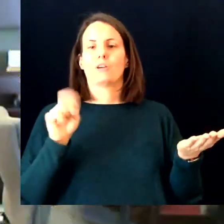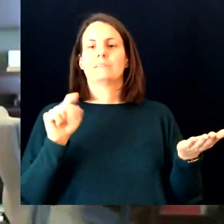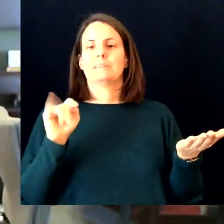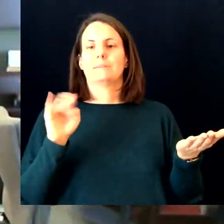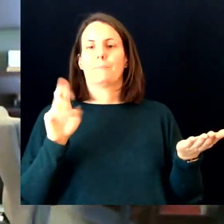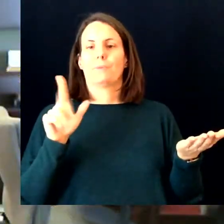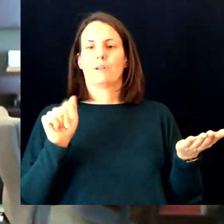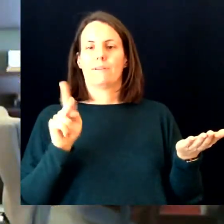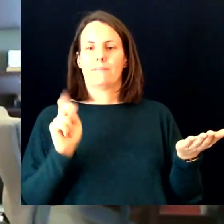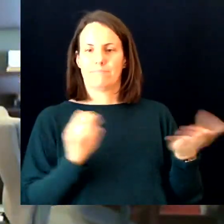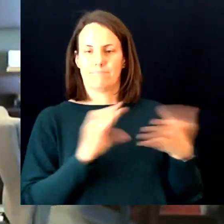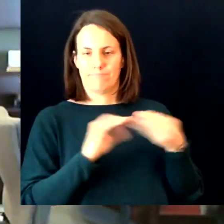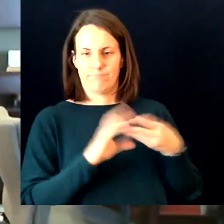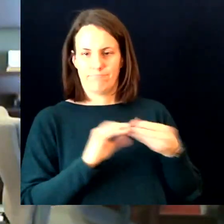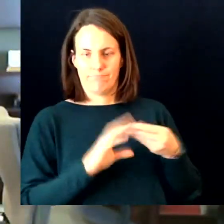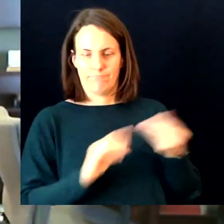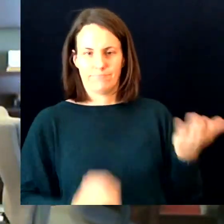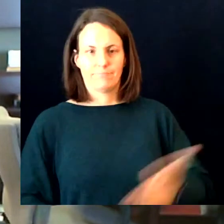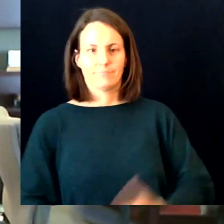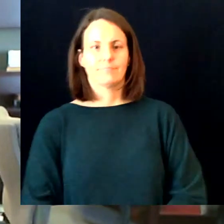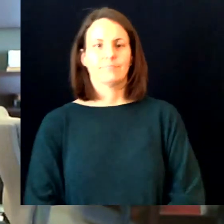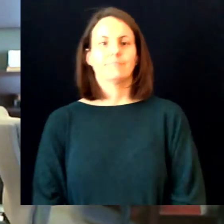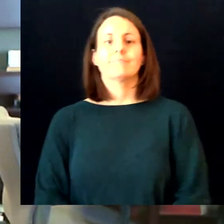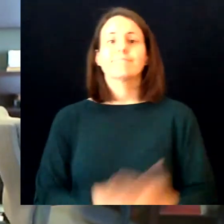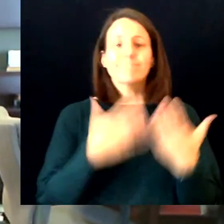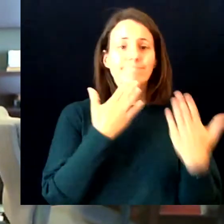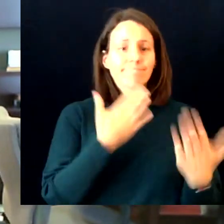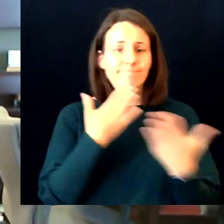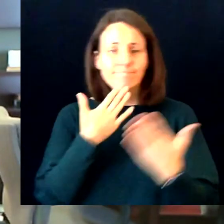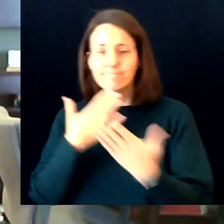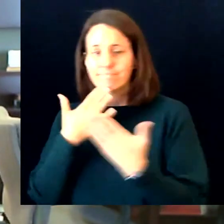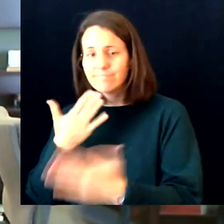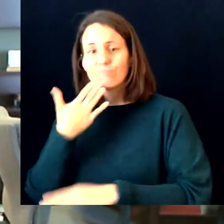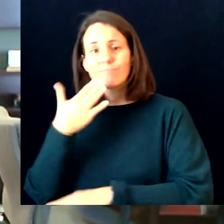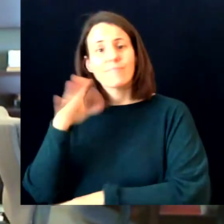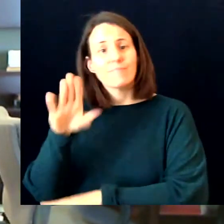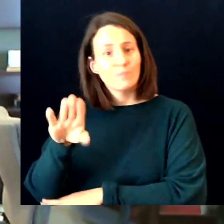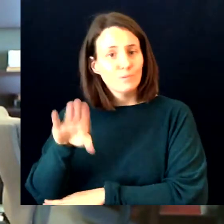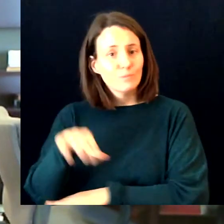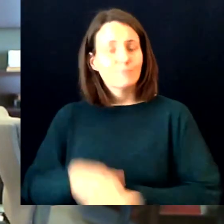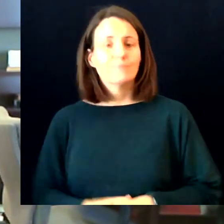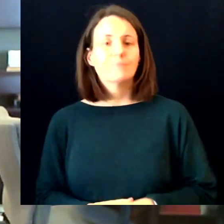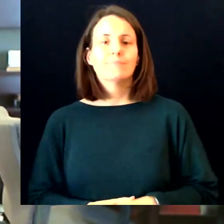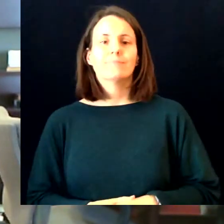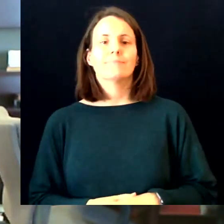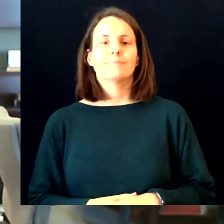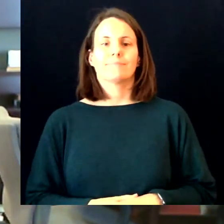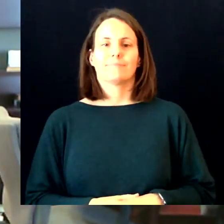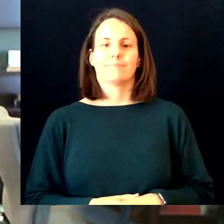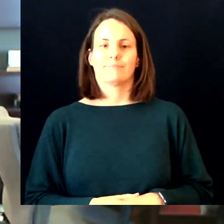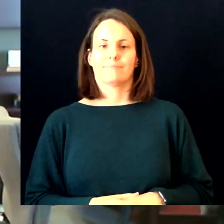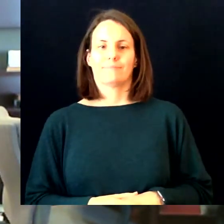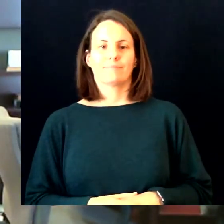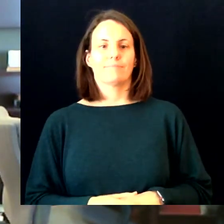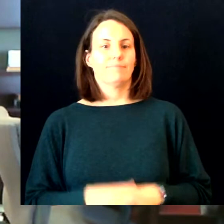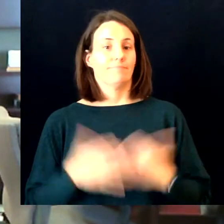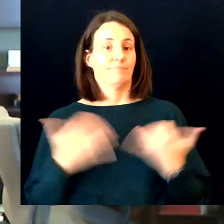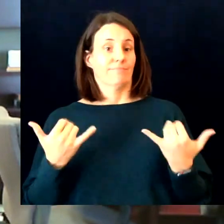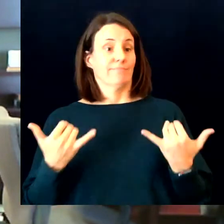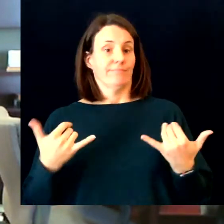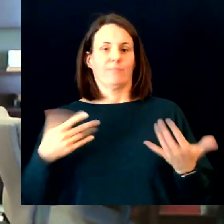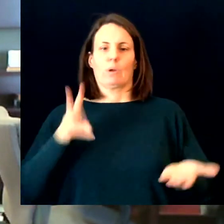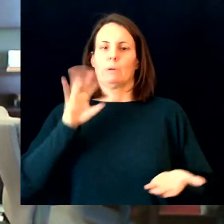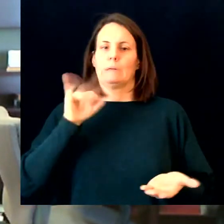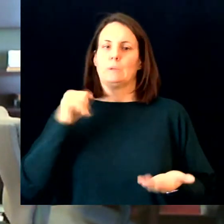us today. We continue to see a high number of reported positive COVID-19 cases. The majority of these cases are